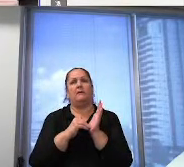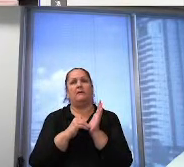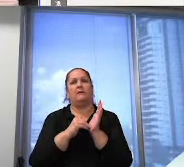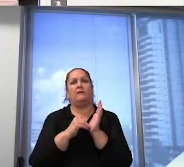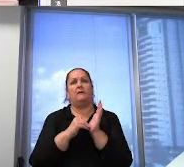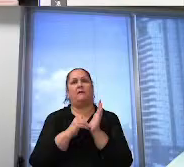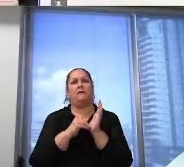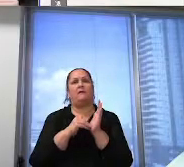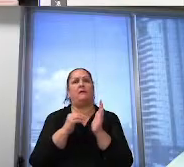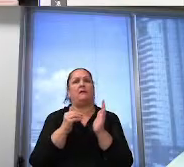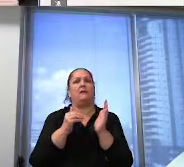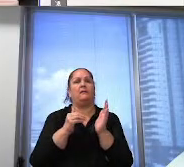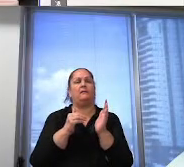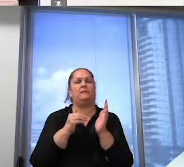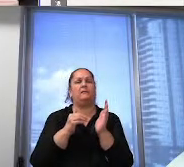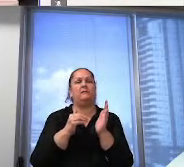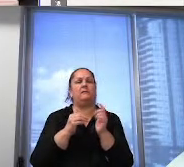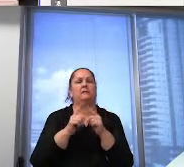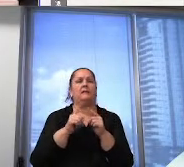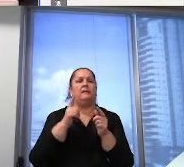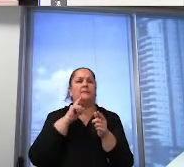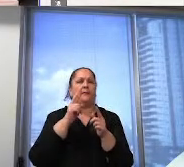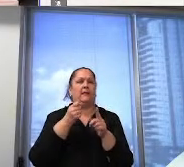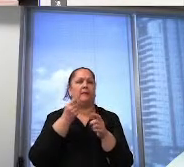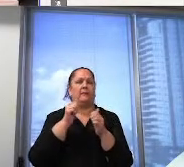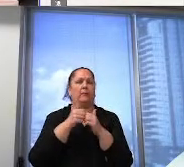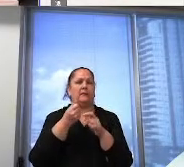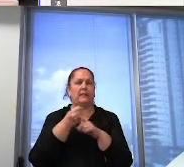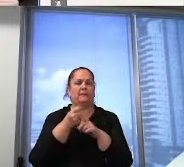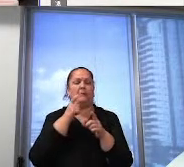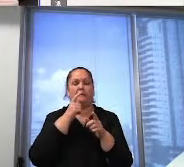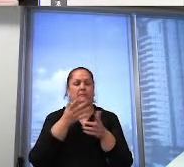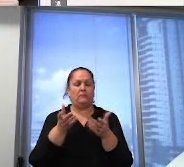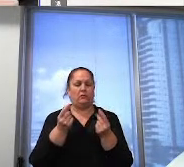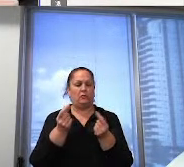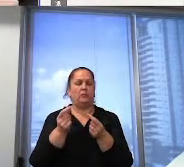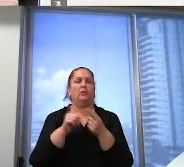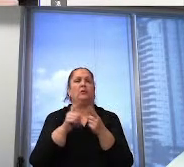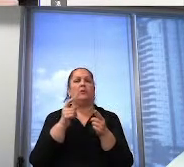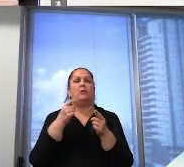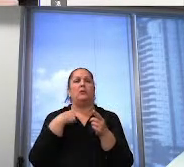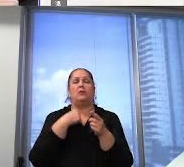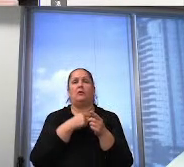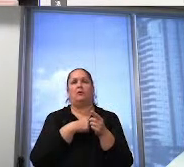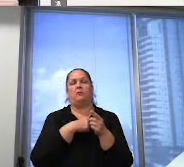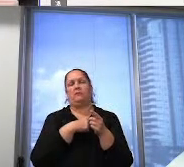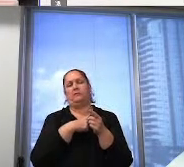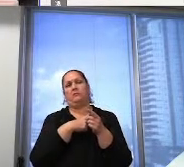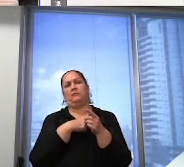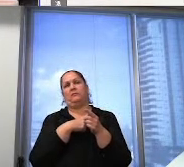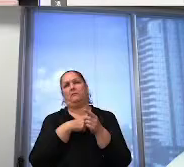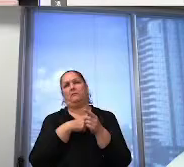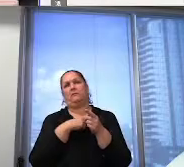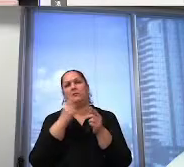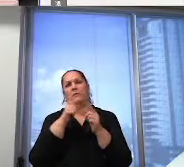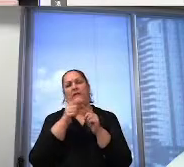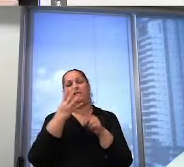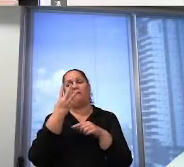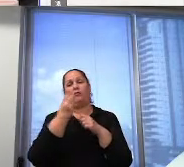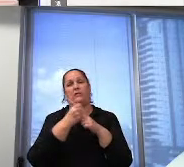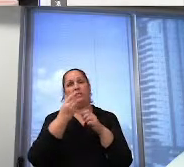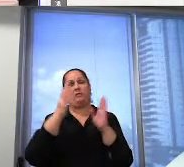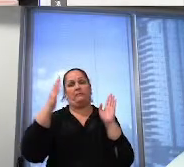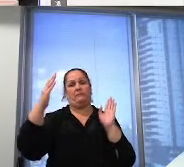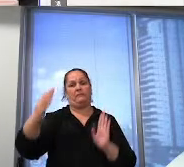will address fast growing species that we would be impacted at that point in time. We are targeting a full